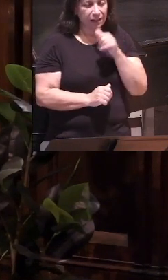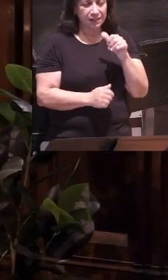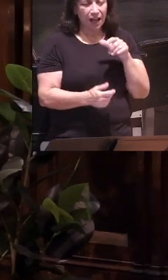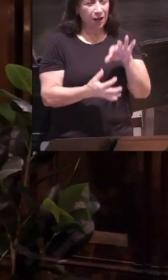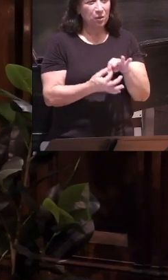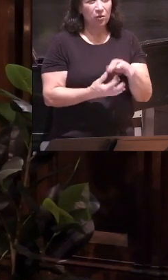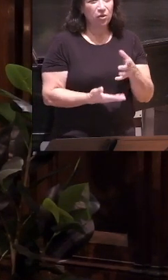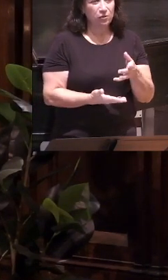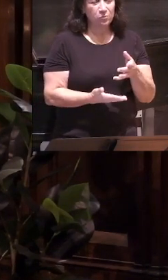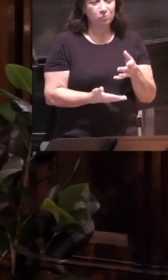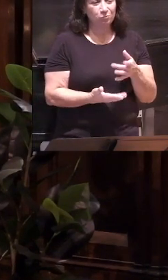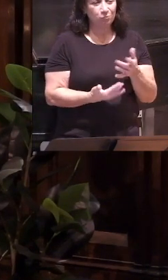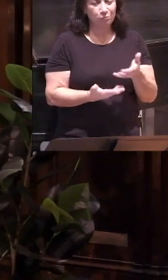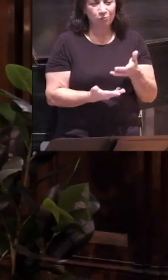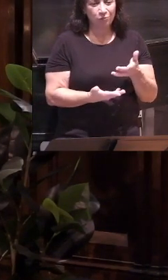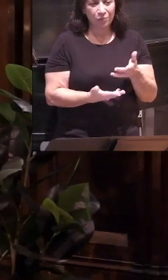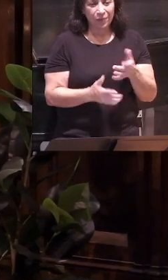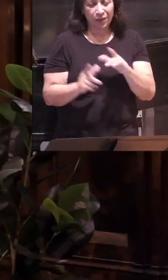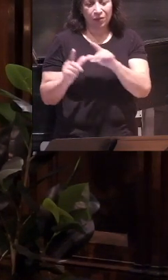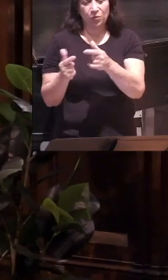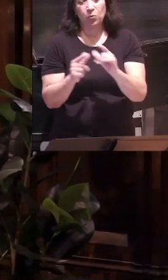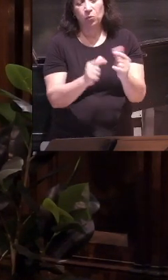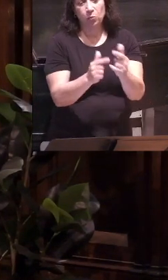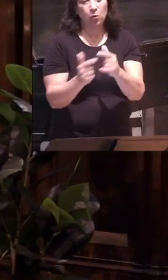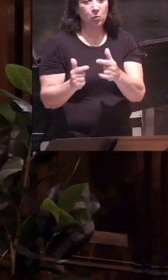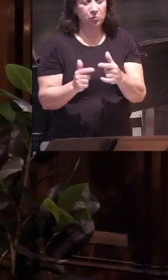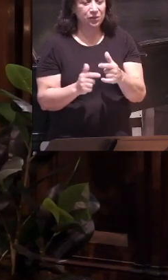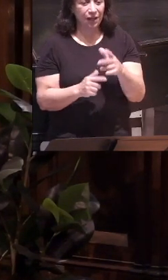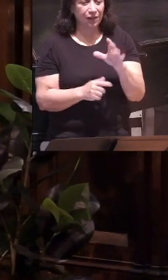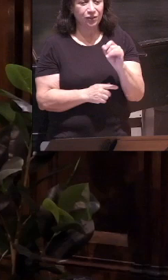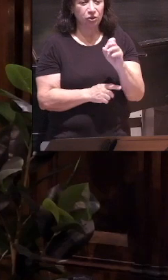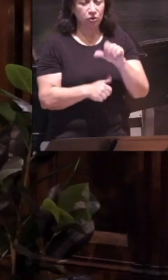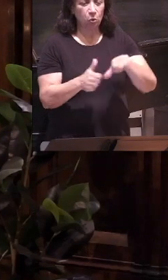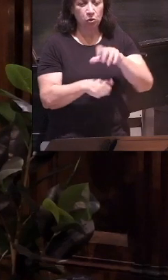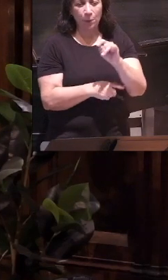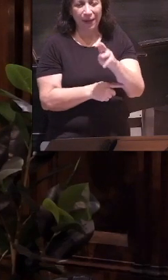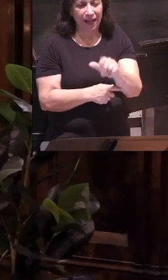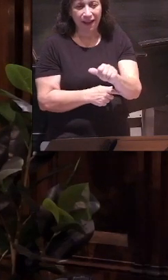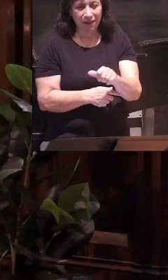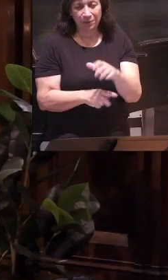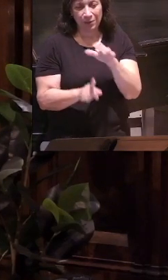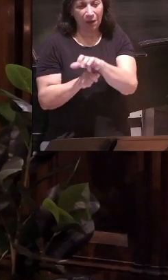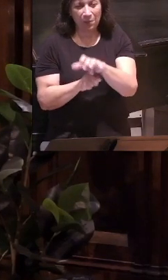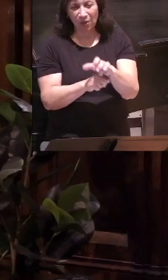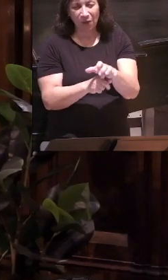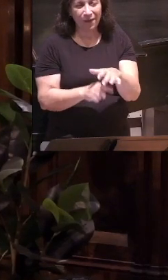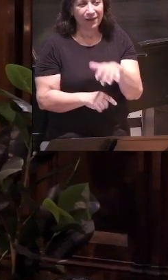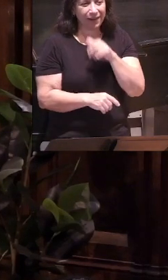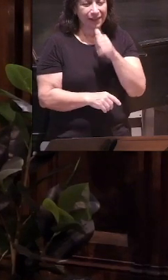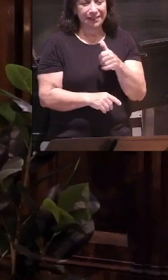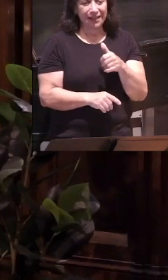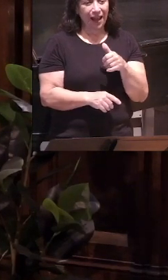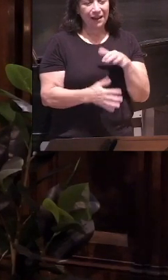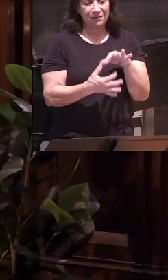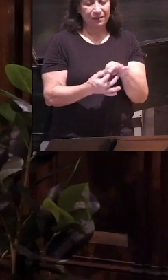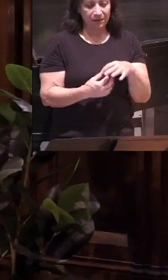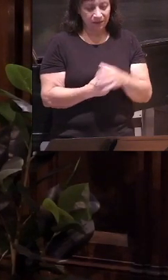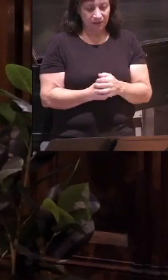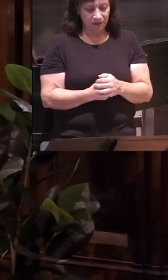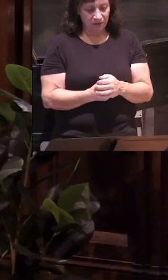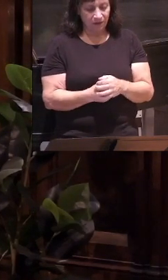about the clicks on social media. It's not about the photo